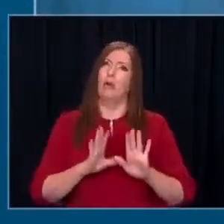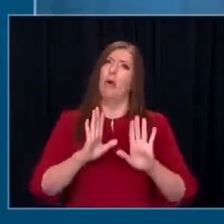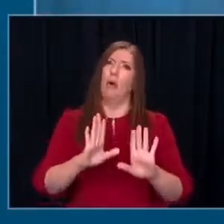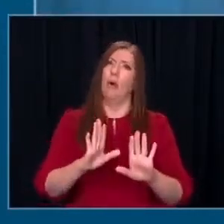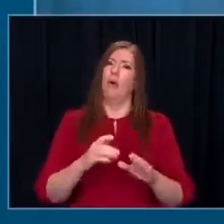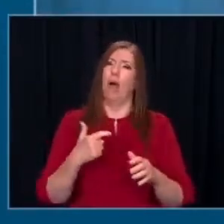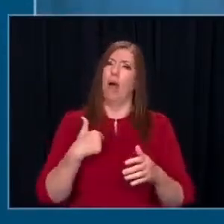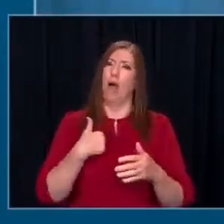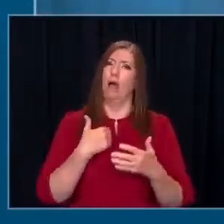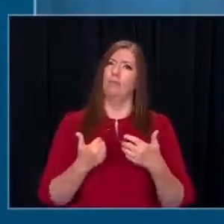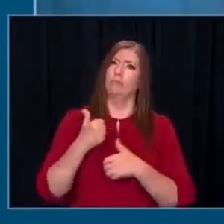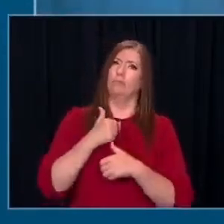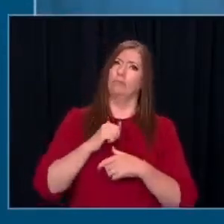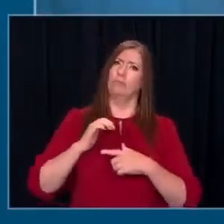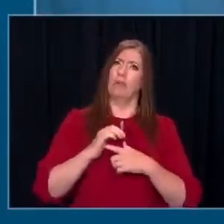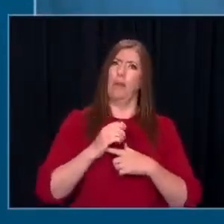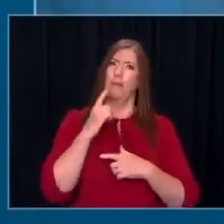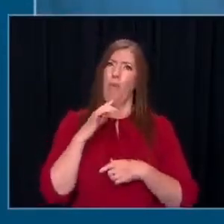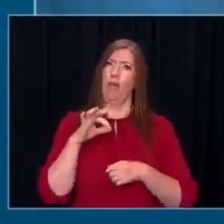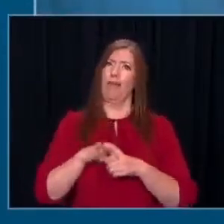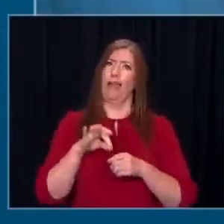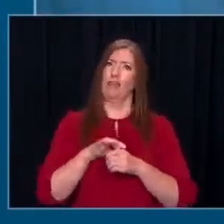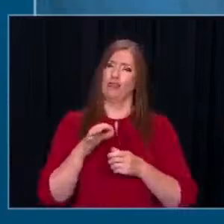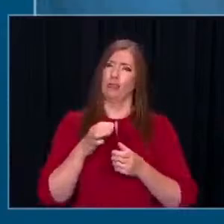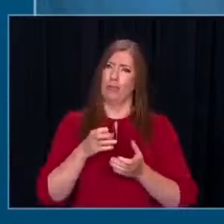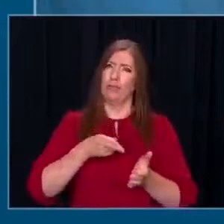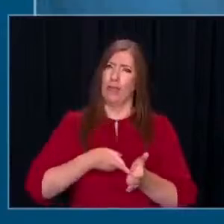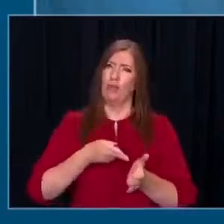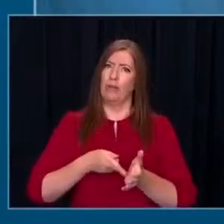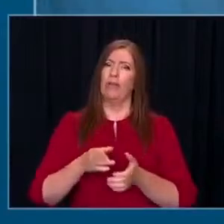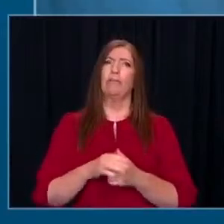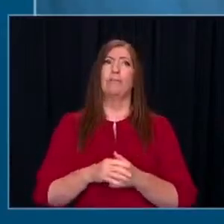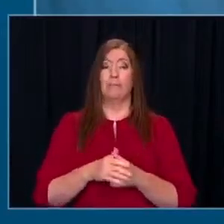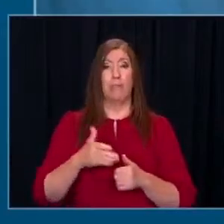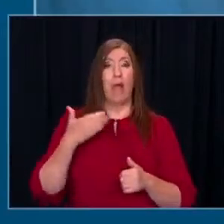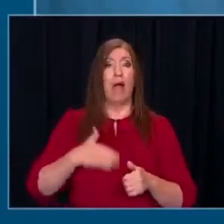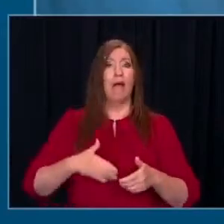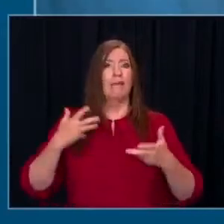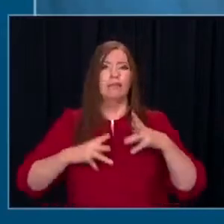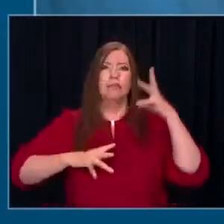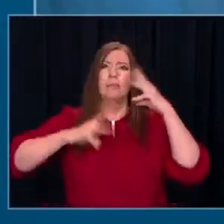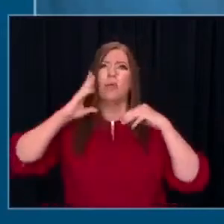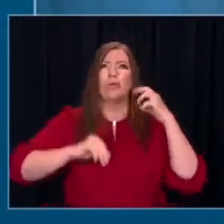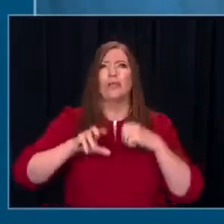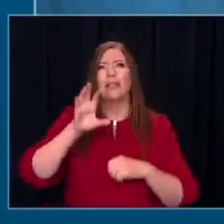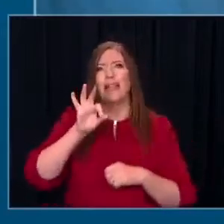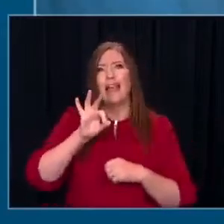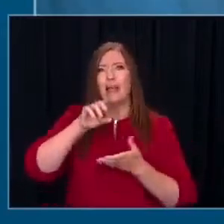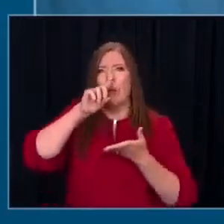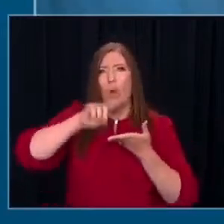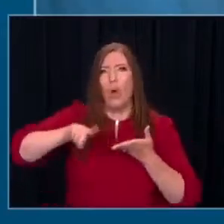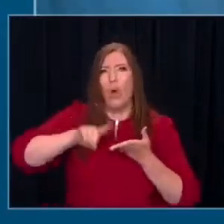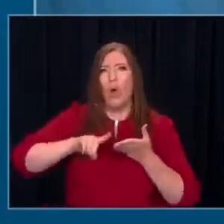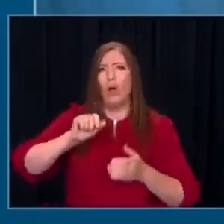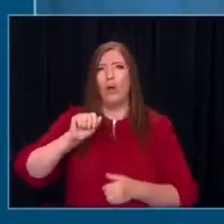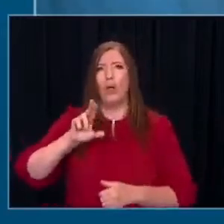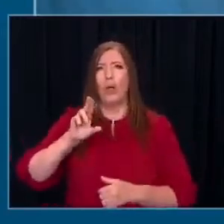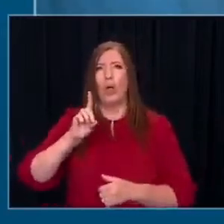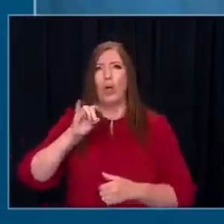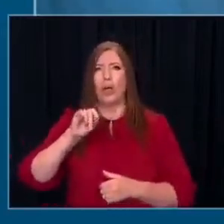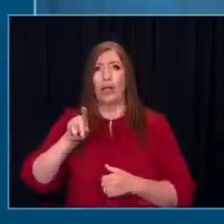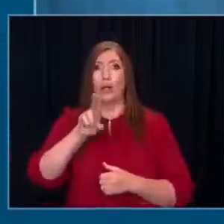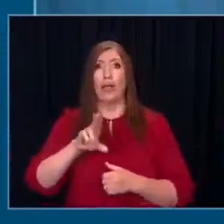in election integrity. I have done 9 audits in the United States. I've done Arizona